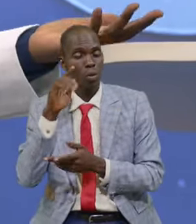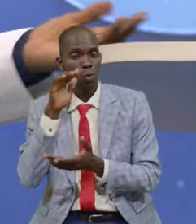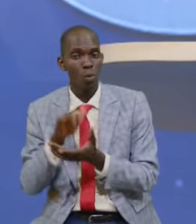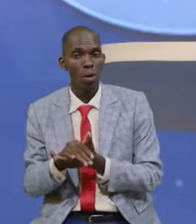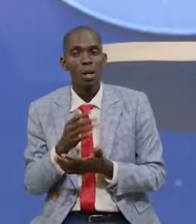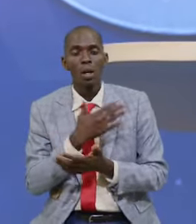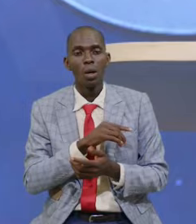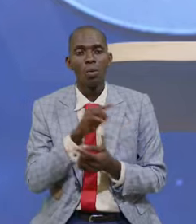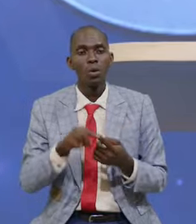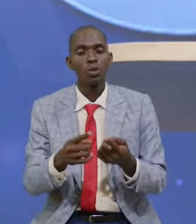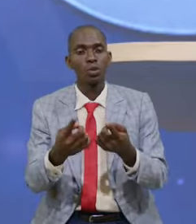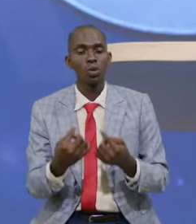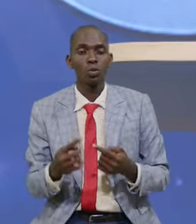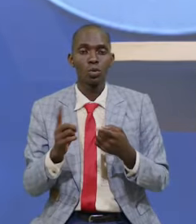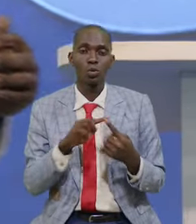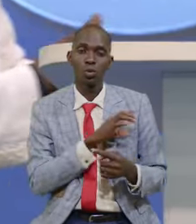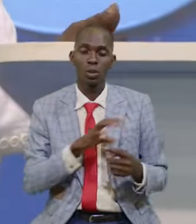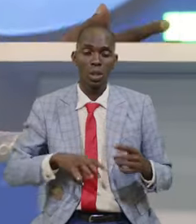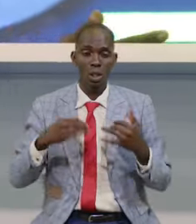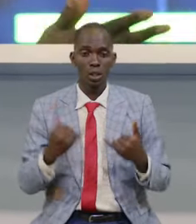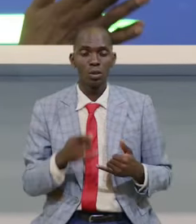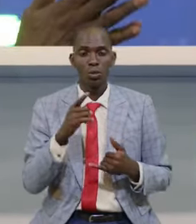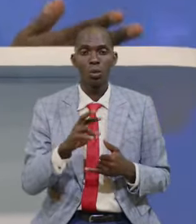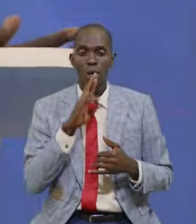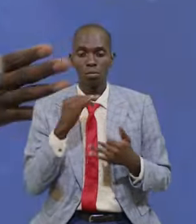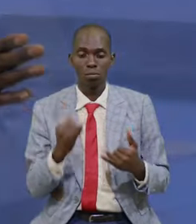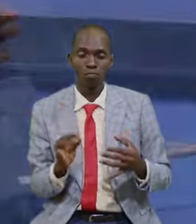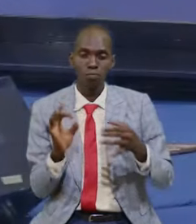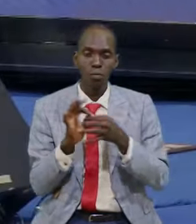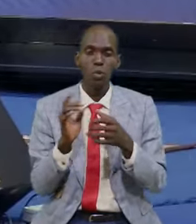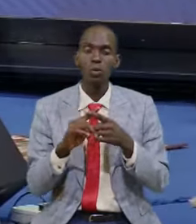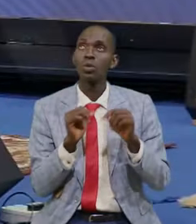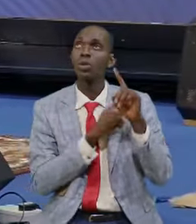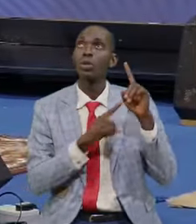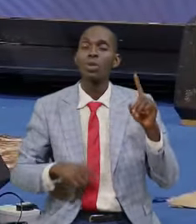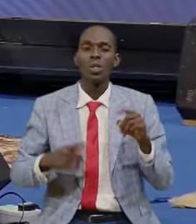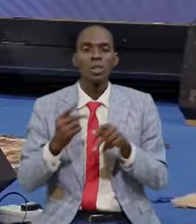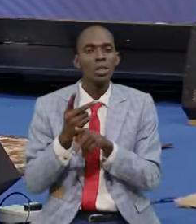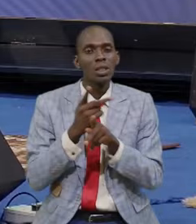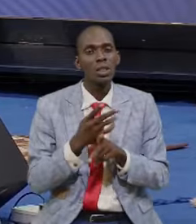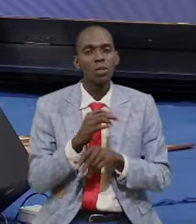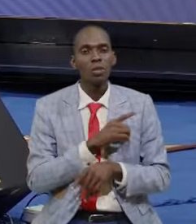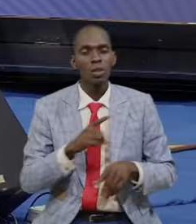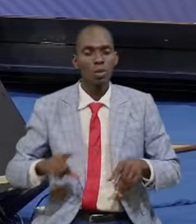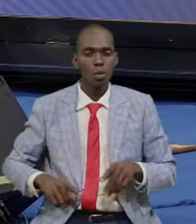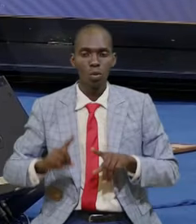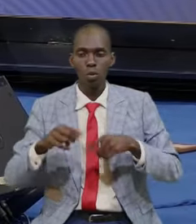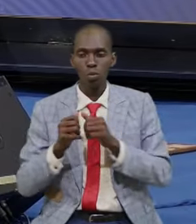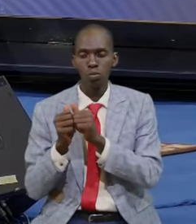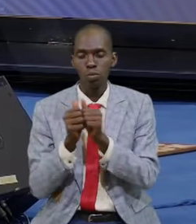to Christ now and you belong to the Lord, the care of the Lord goes along with